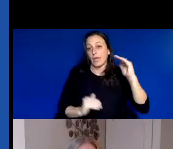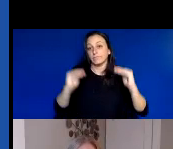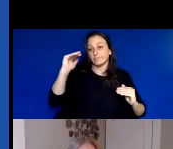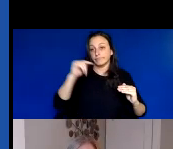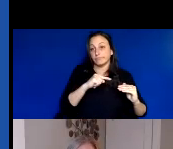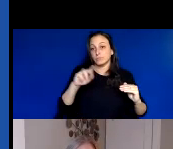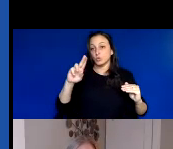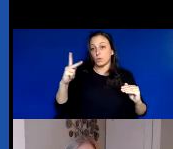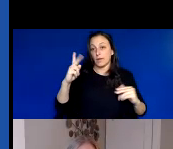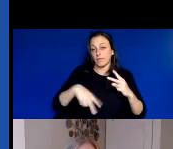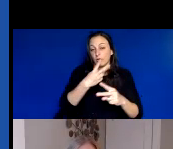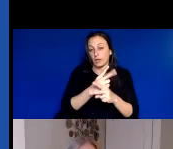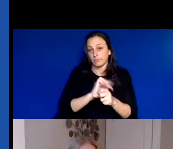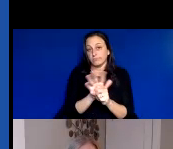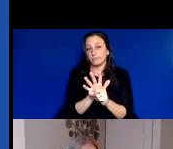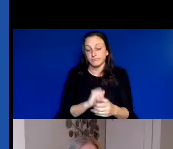Next slide.